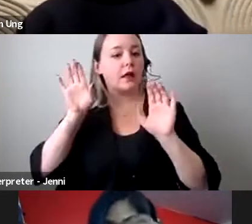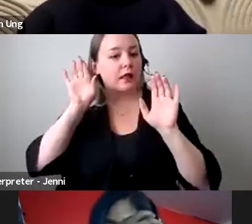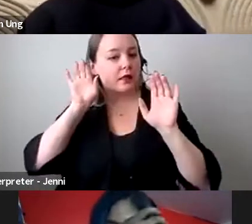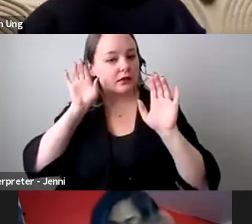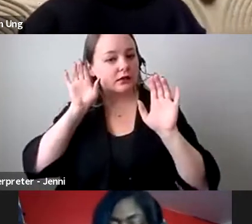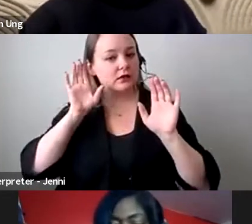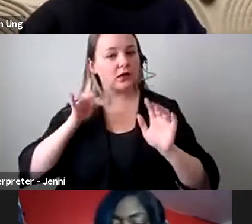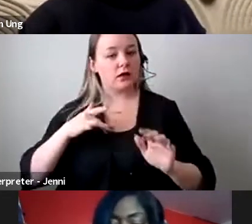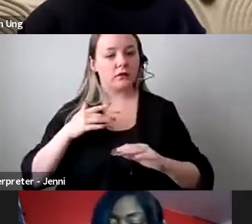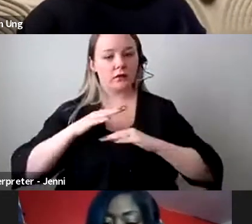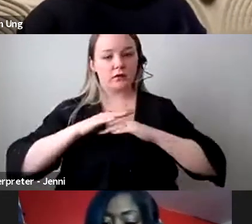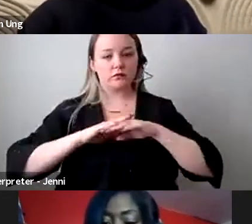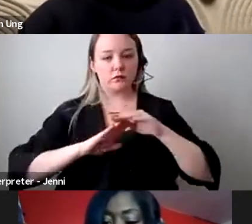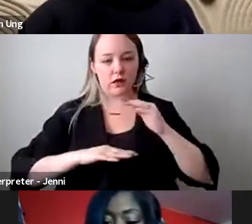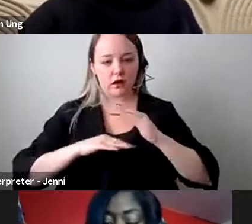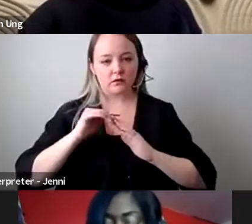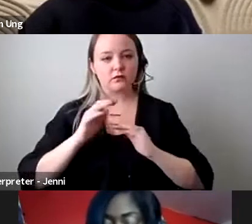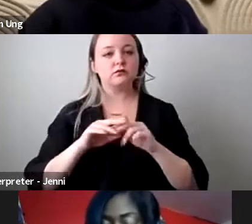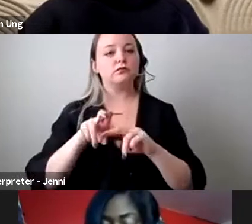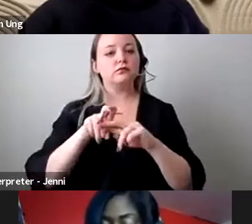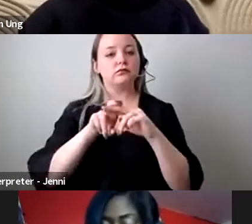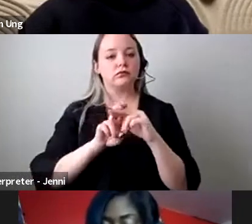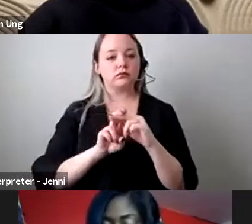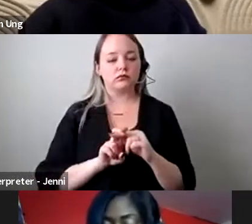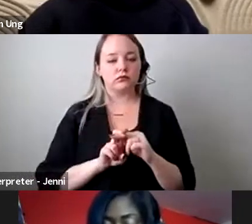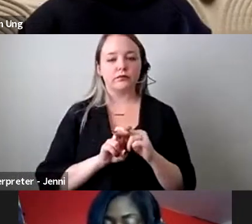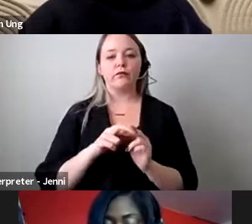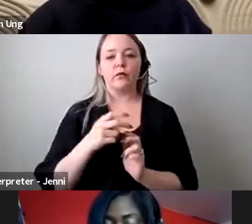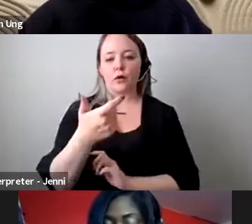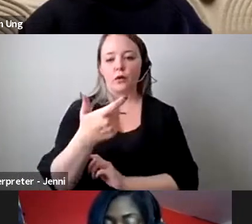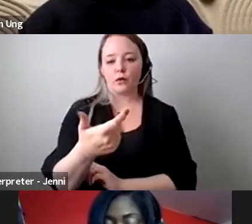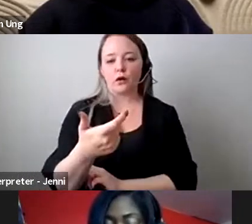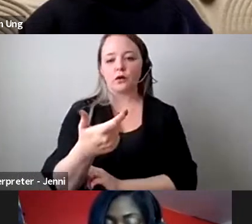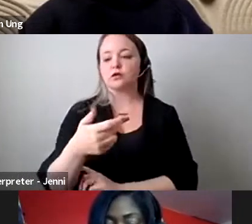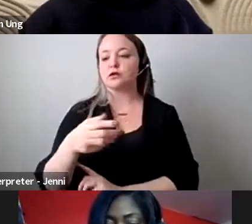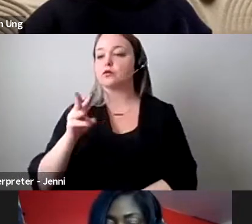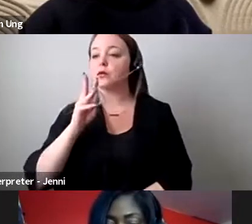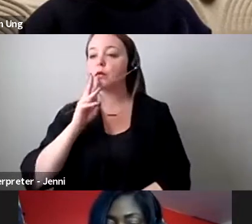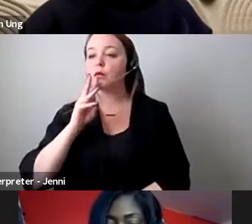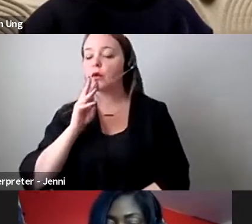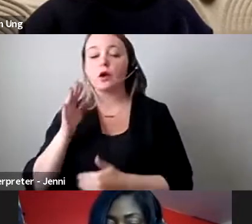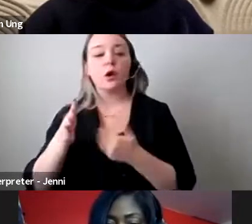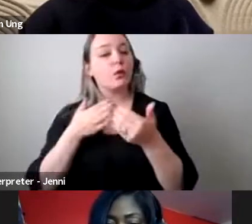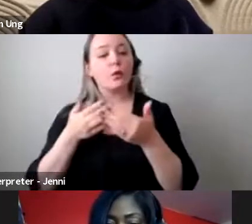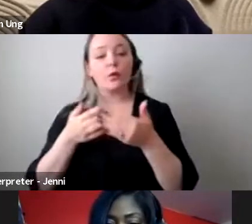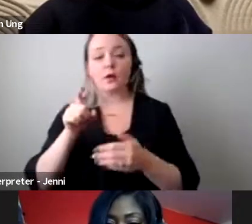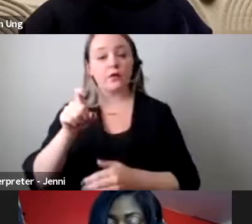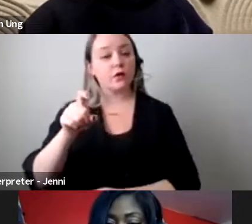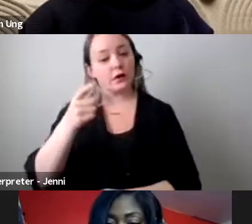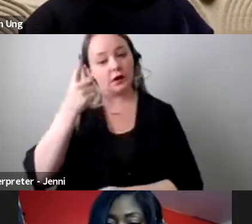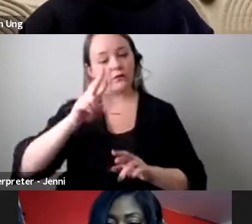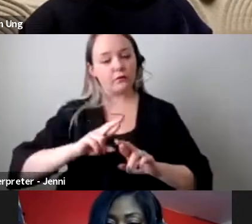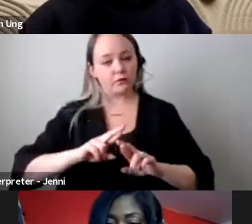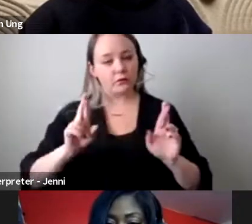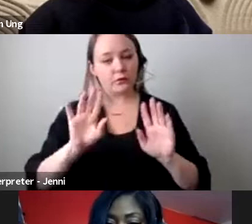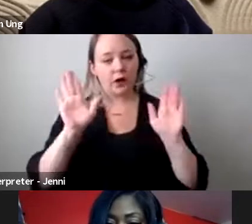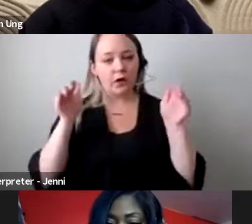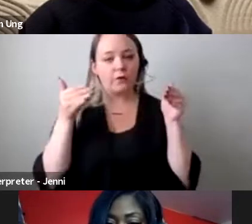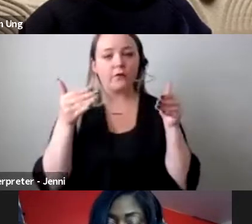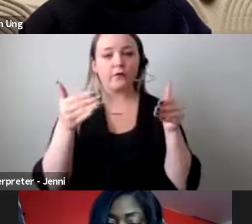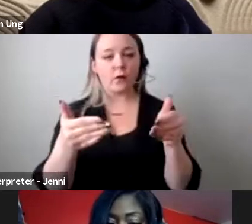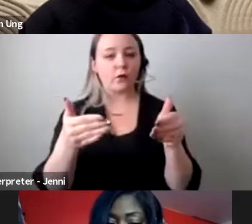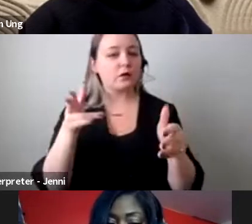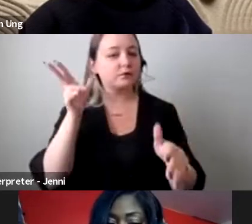comfortable, sit in your chairs, get water, whatever you need to do to be prepared to focus and to